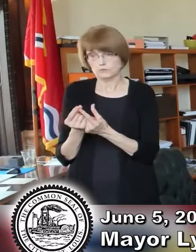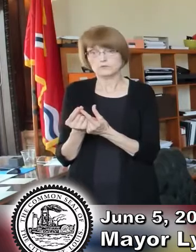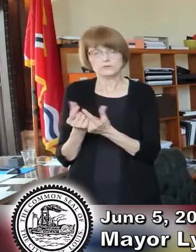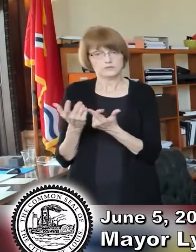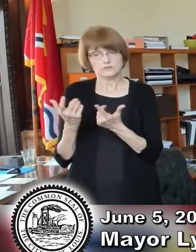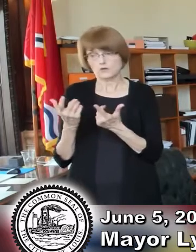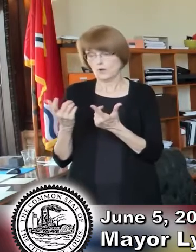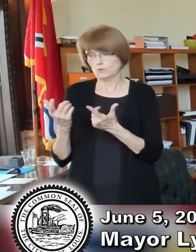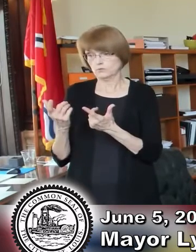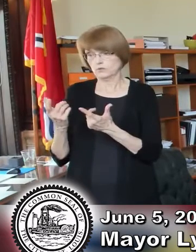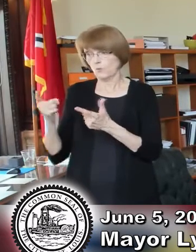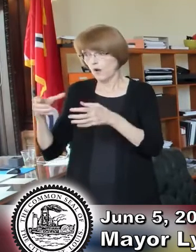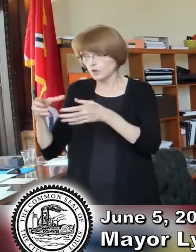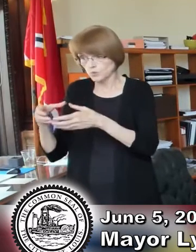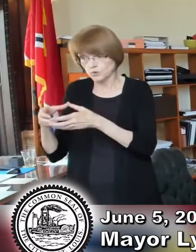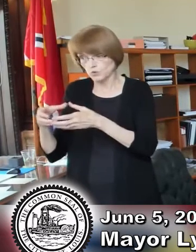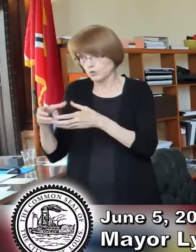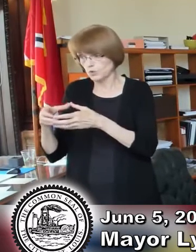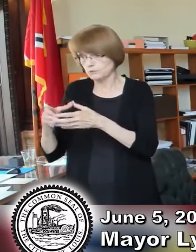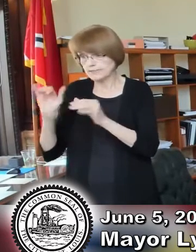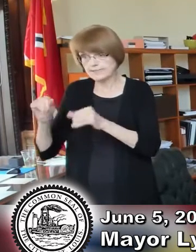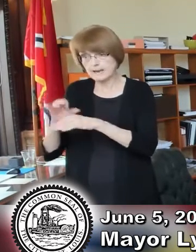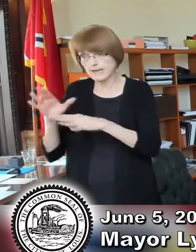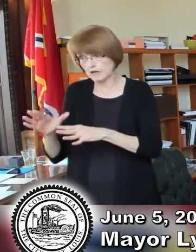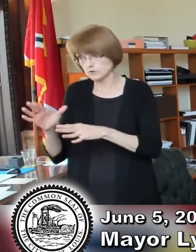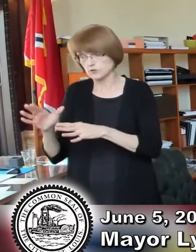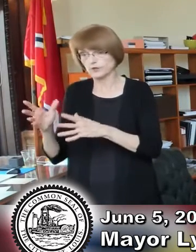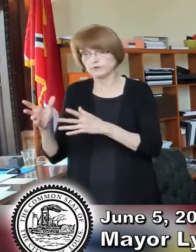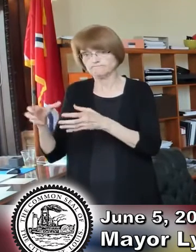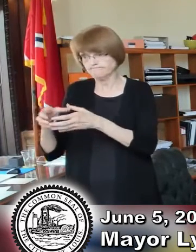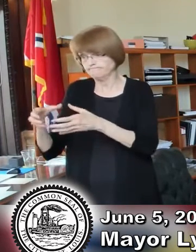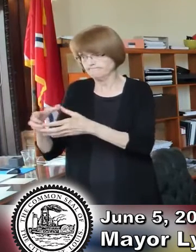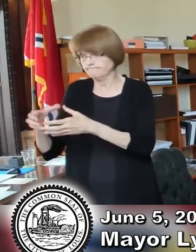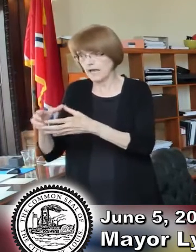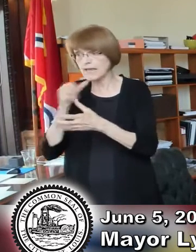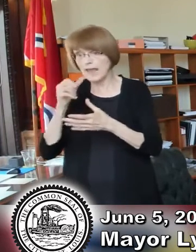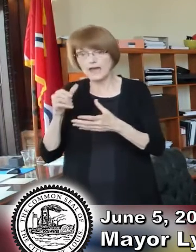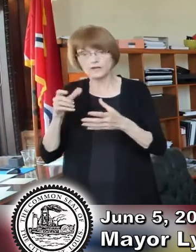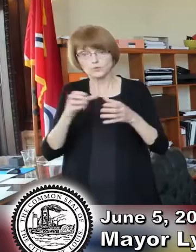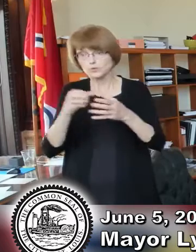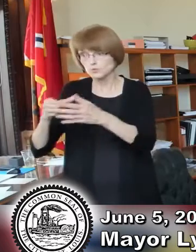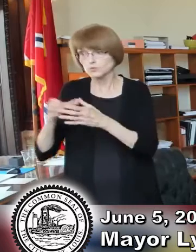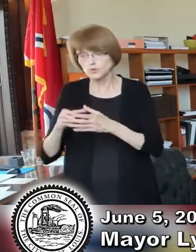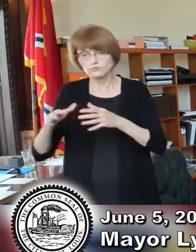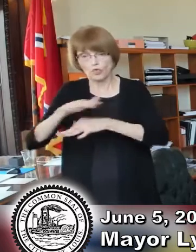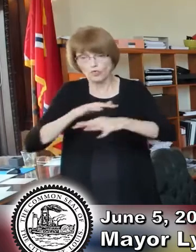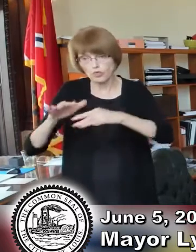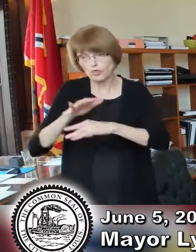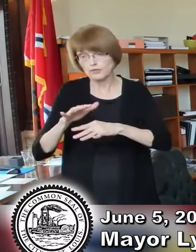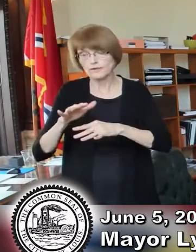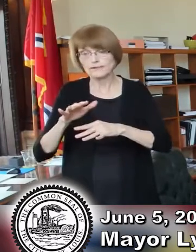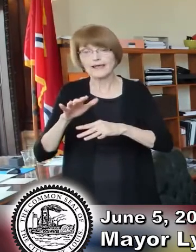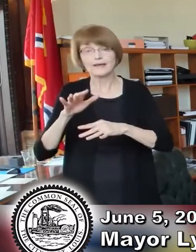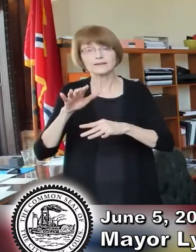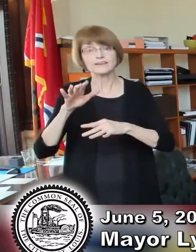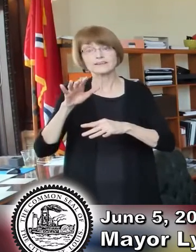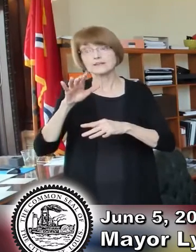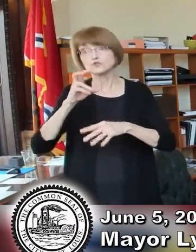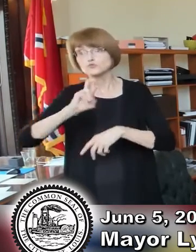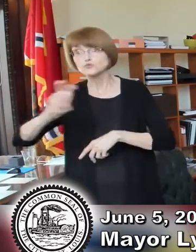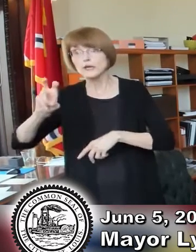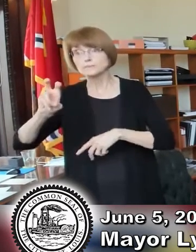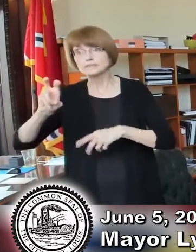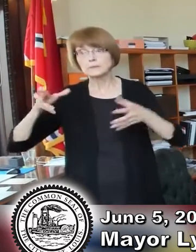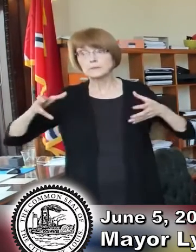time, not mixing of the groups, not field trips, not a big group lunch, so